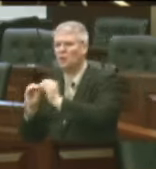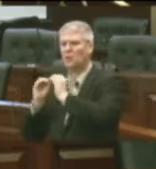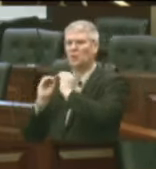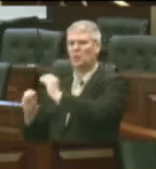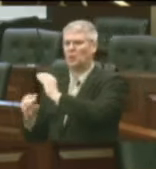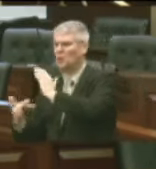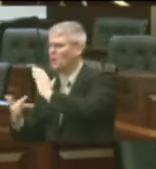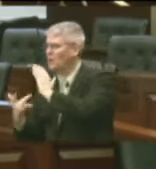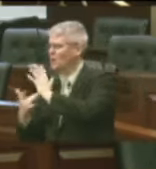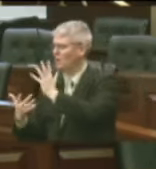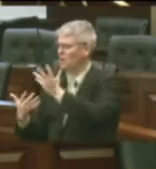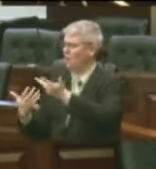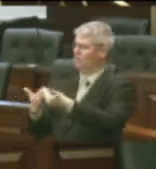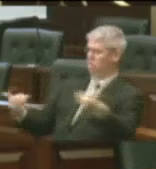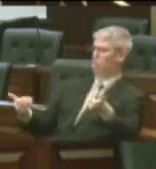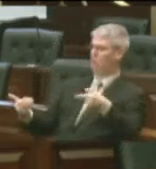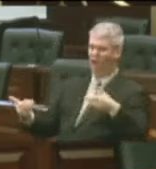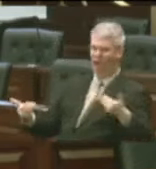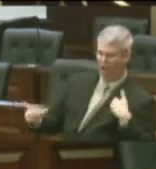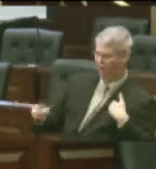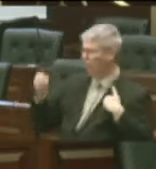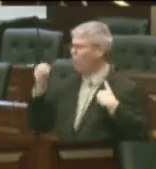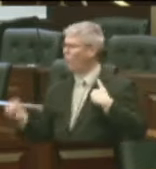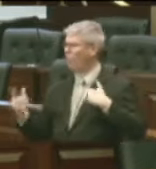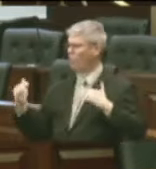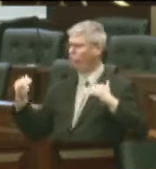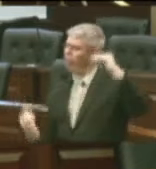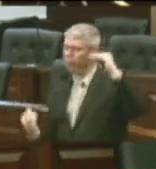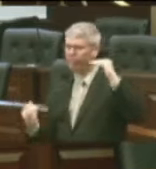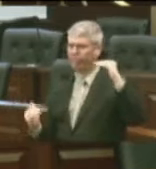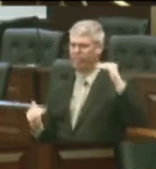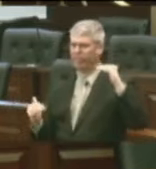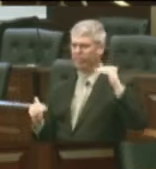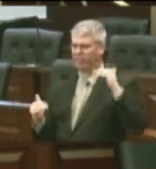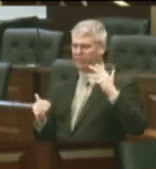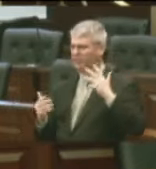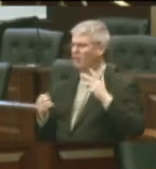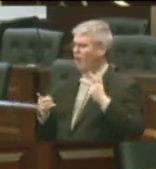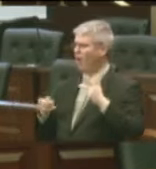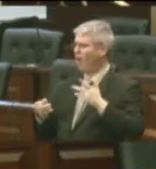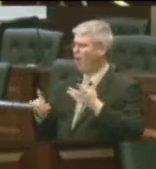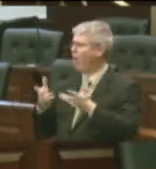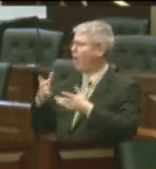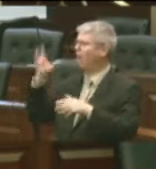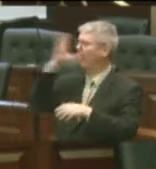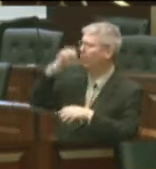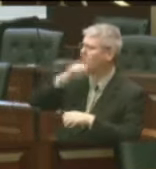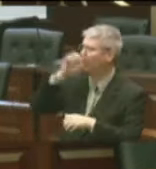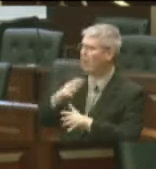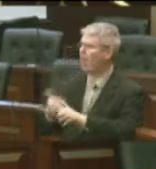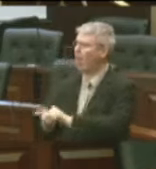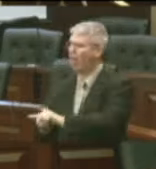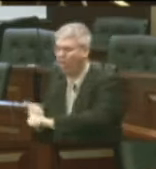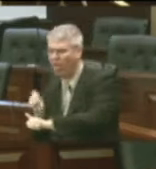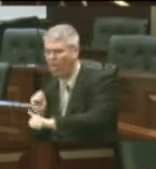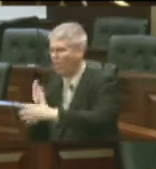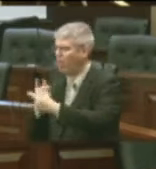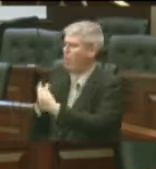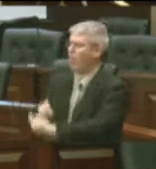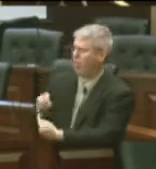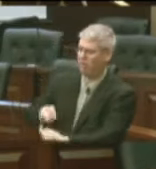make improvements. I believe that the grant has three primary functions. One will be for our